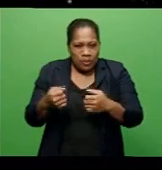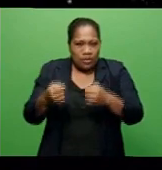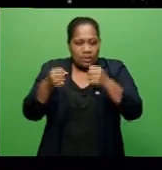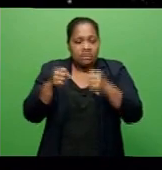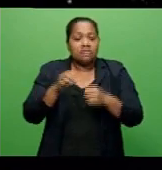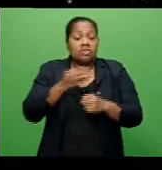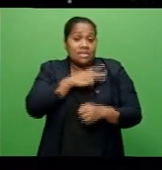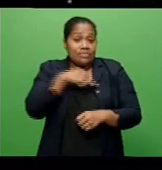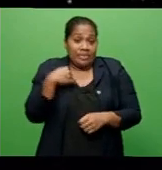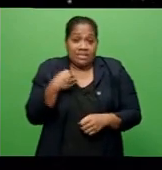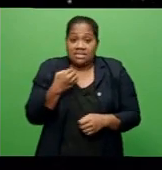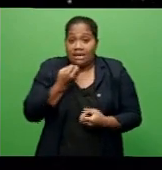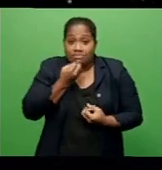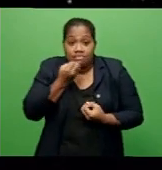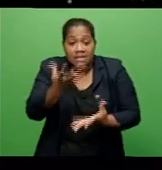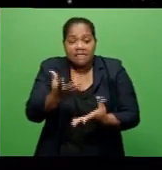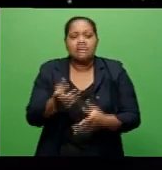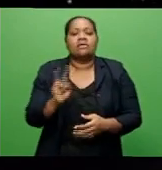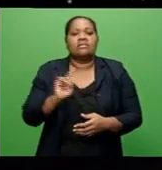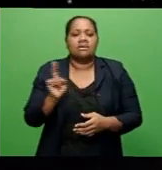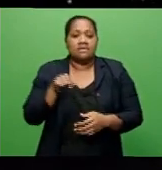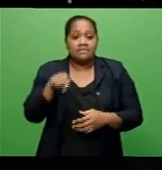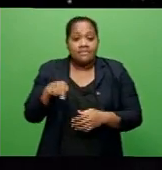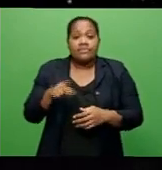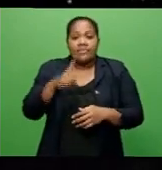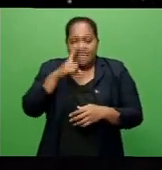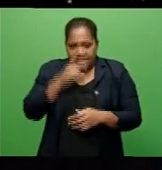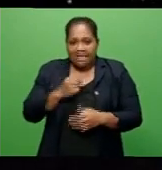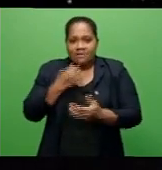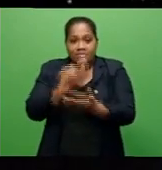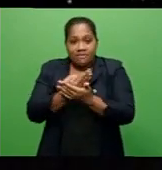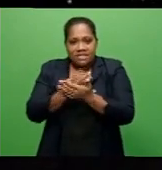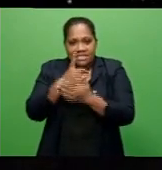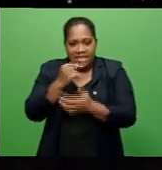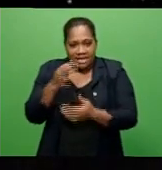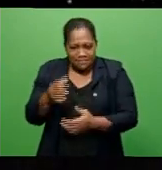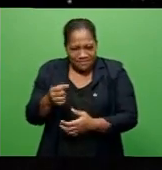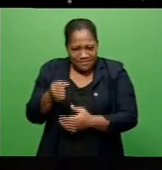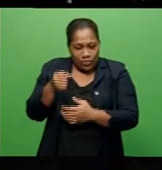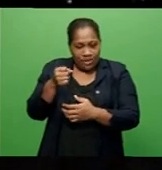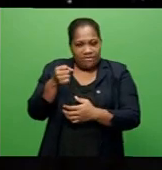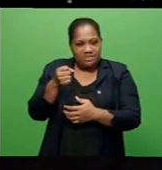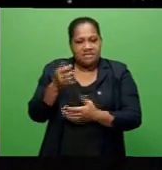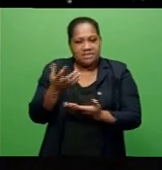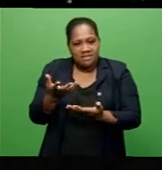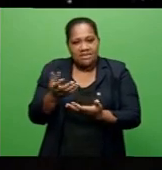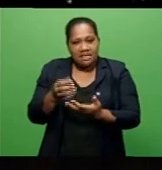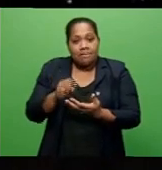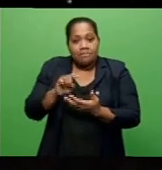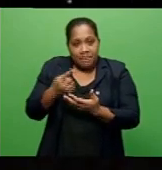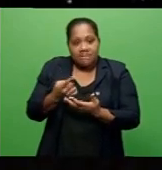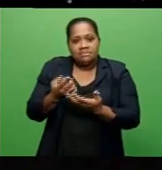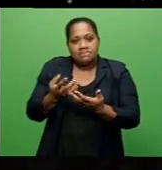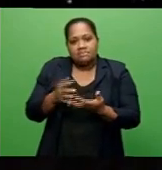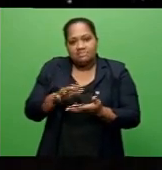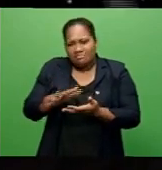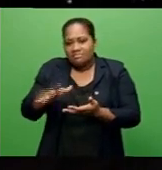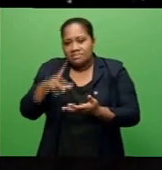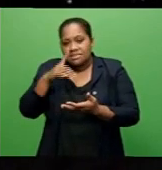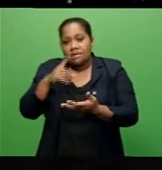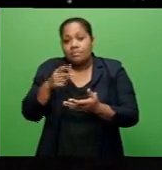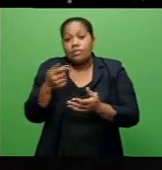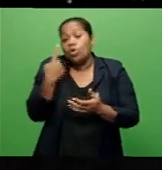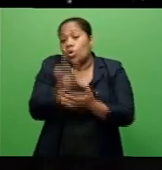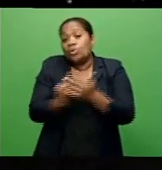that the stall fees can be waived. However, it will only be applicable to those vendors that are selling